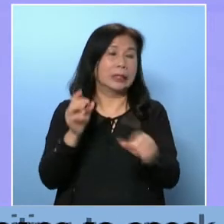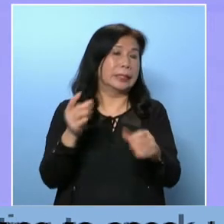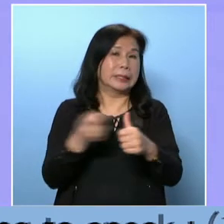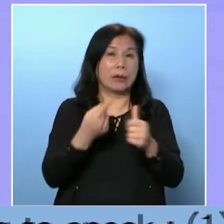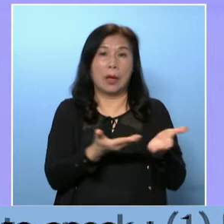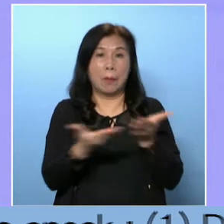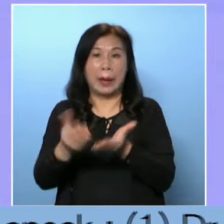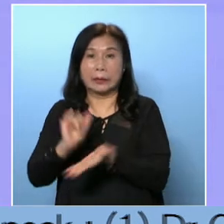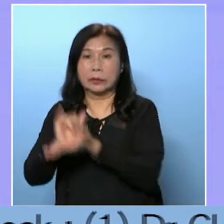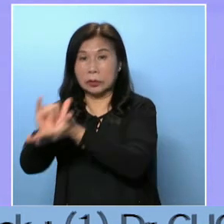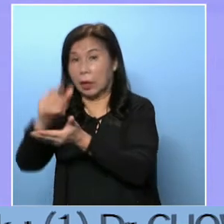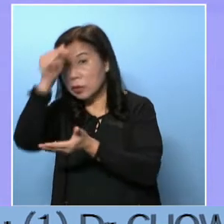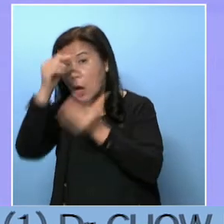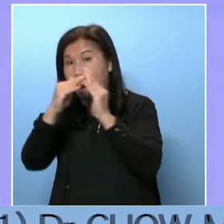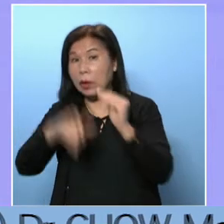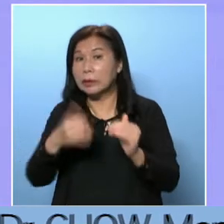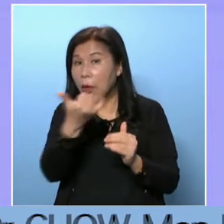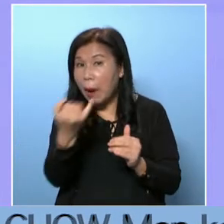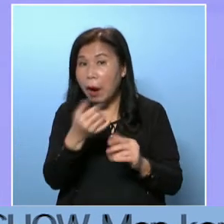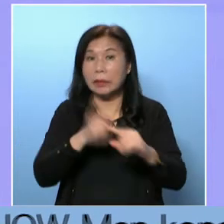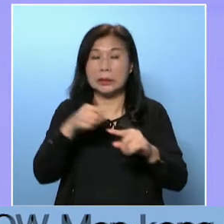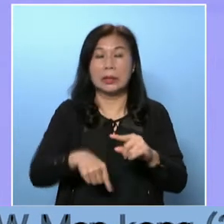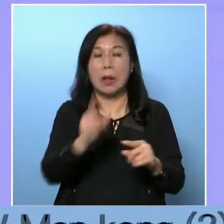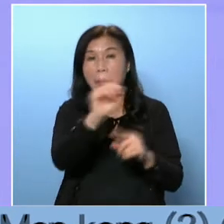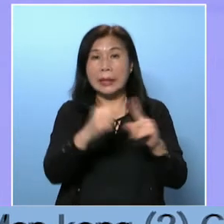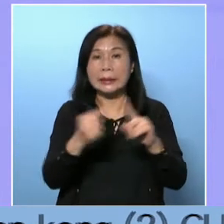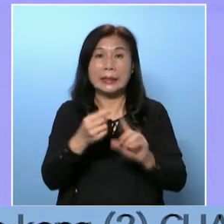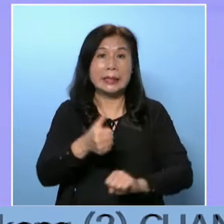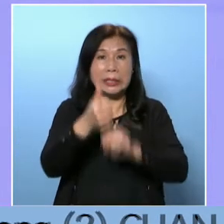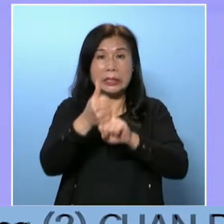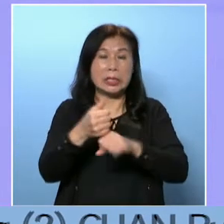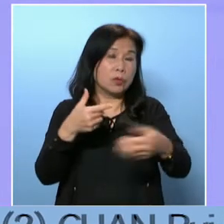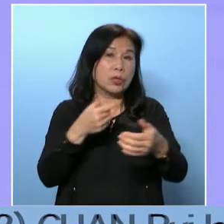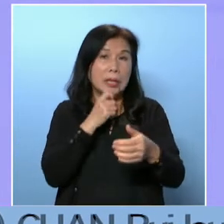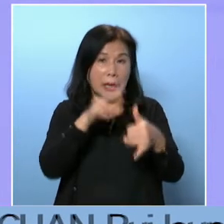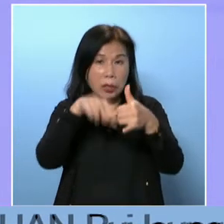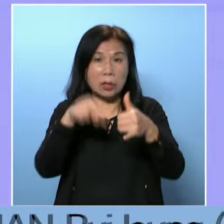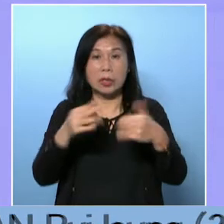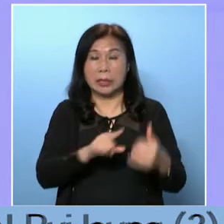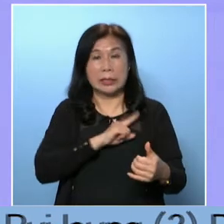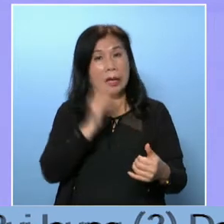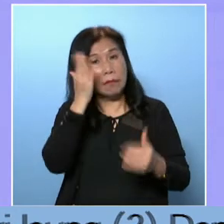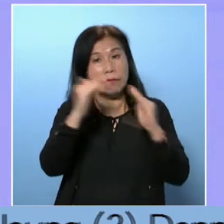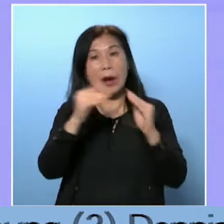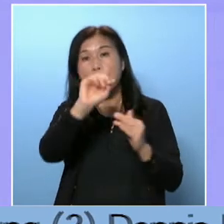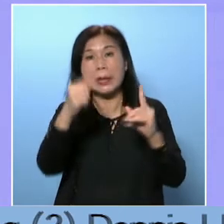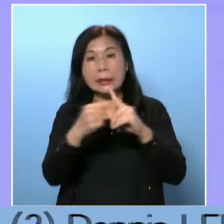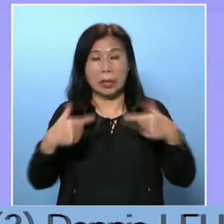And we have to prioritize admission to hospital for elderly people and children. And